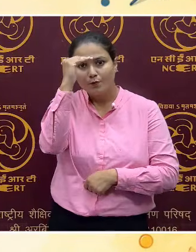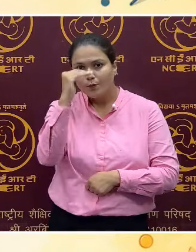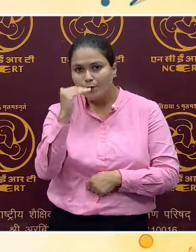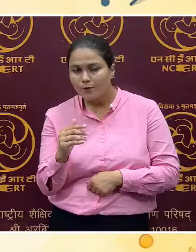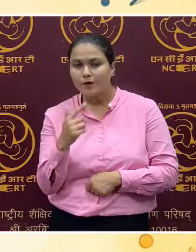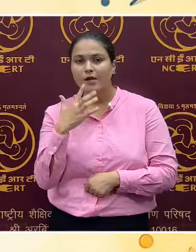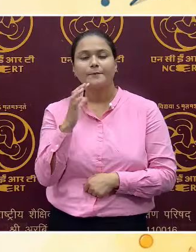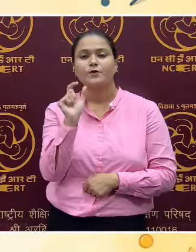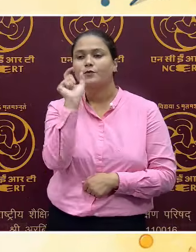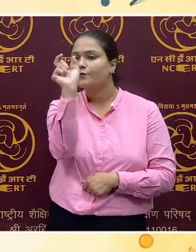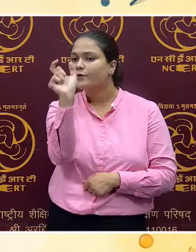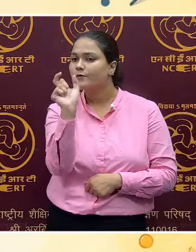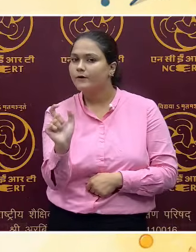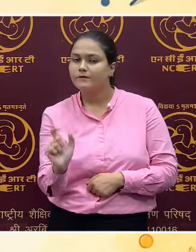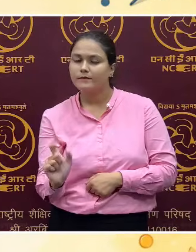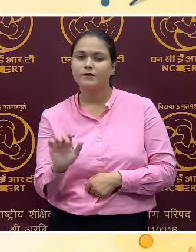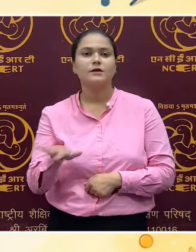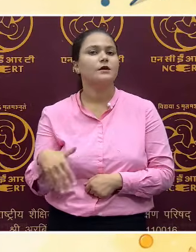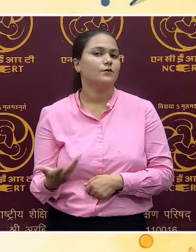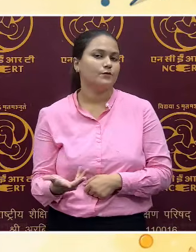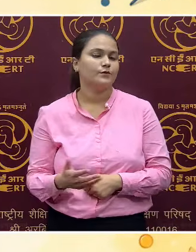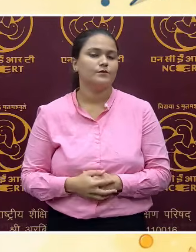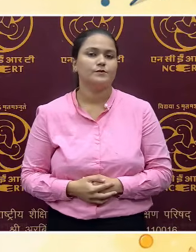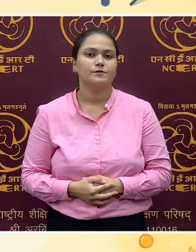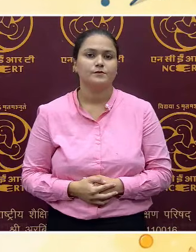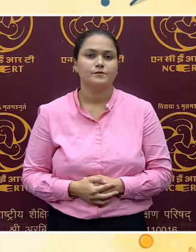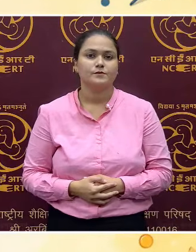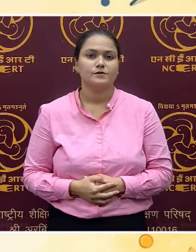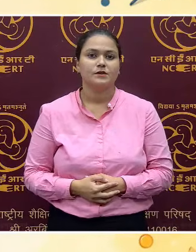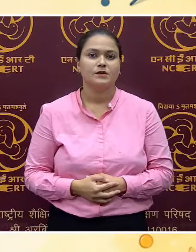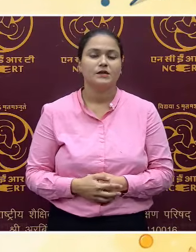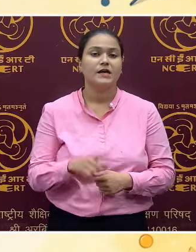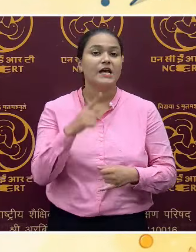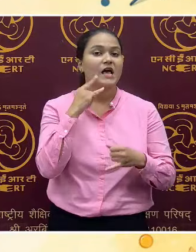keywords. Be is are plus